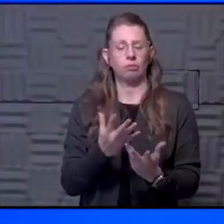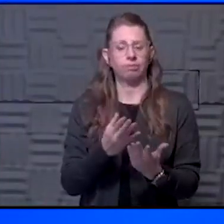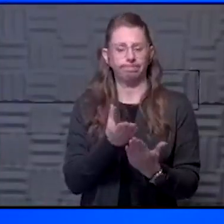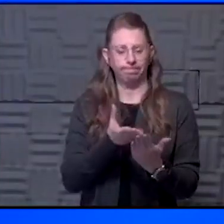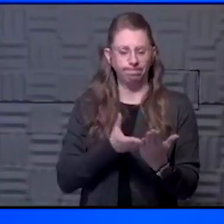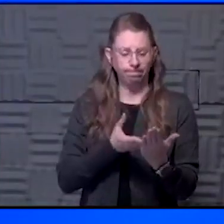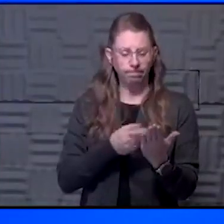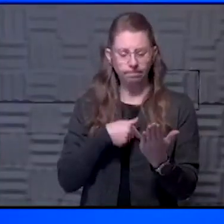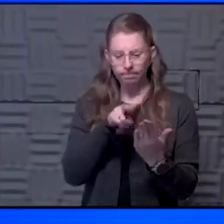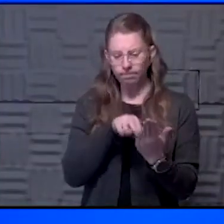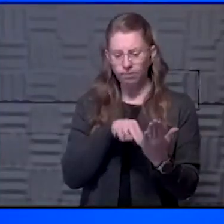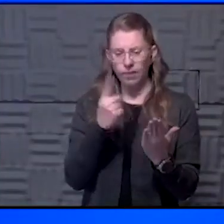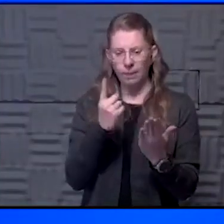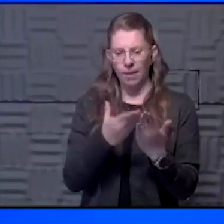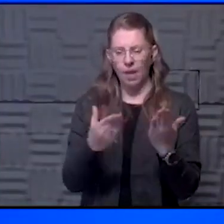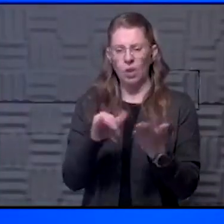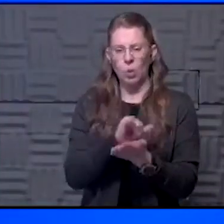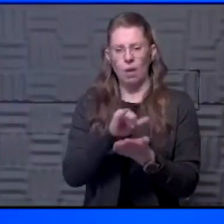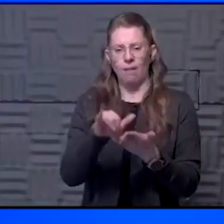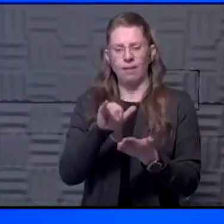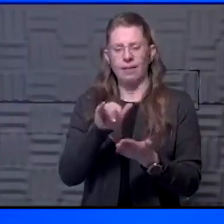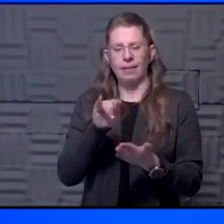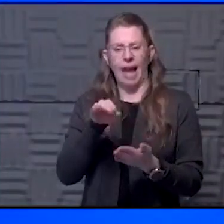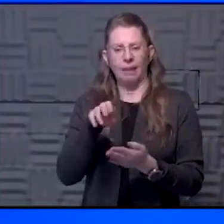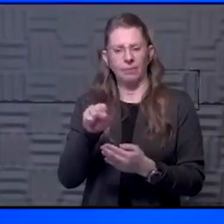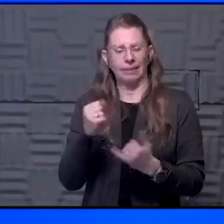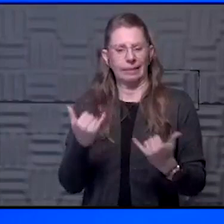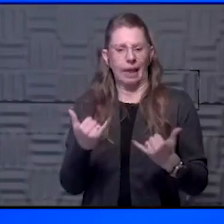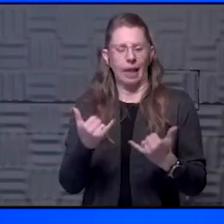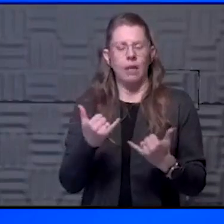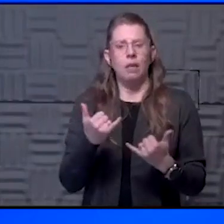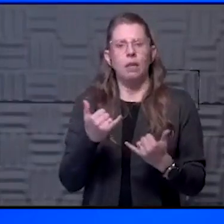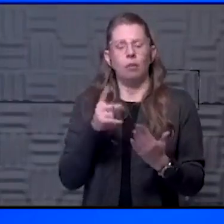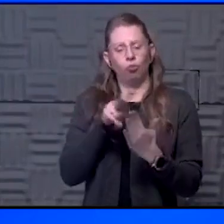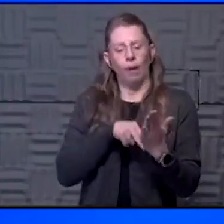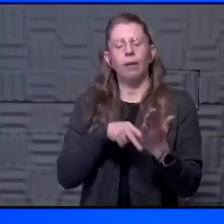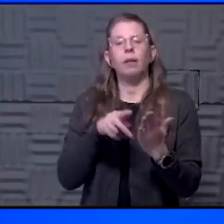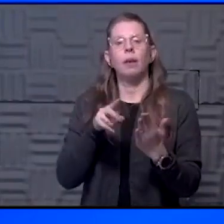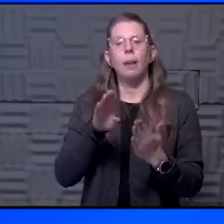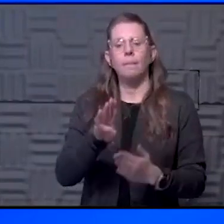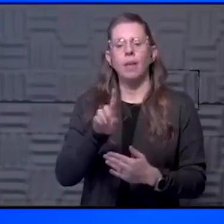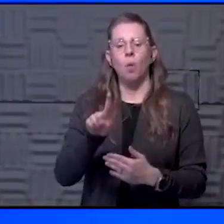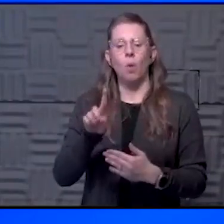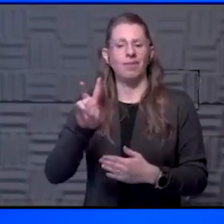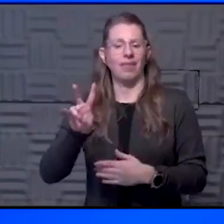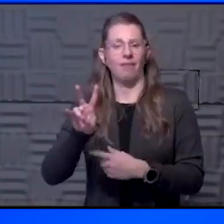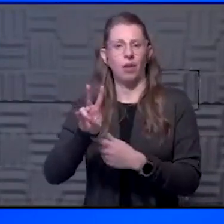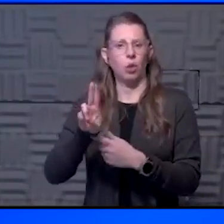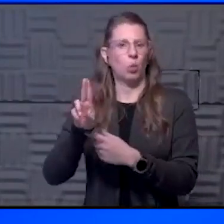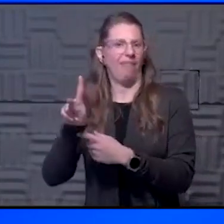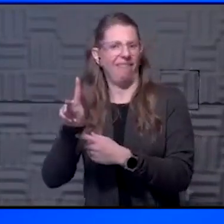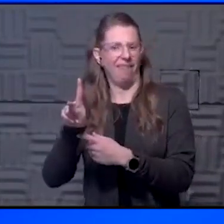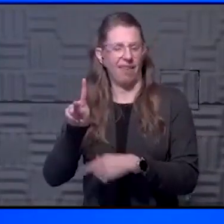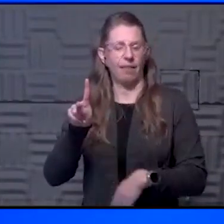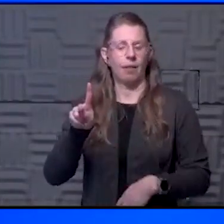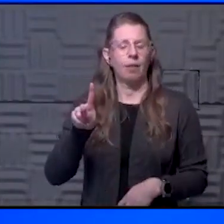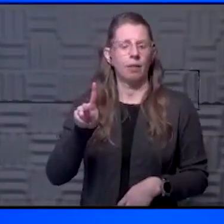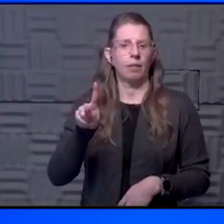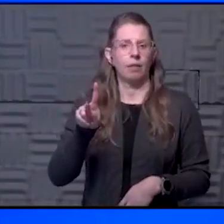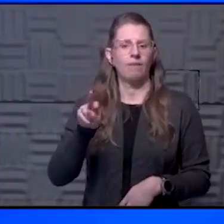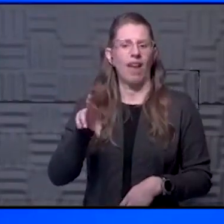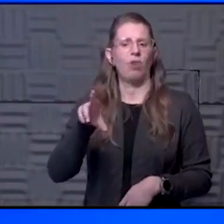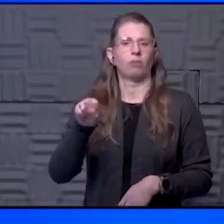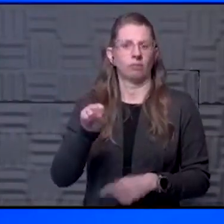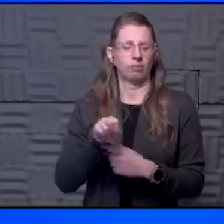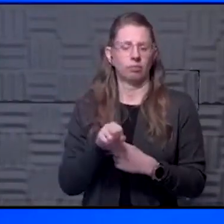saw something in the New York Times maybe today. So first of all, about the B117, which is the UK variant, and I know we continue